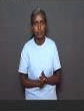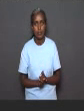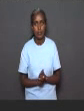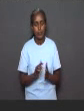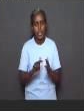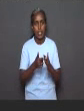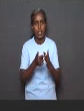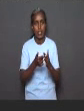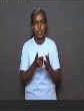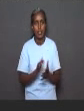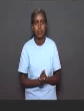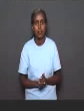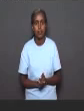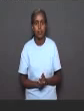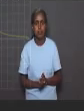Begin.